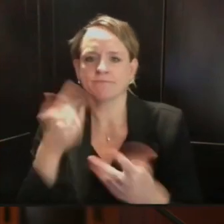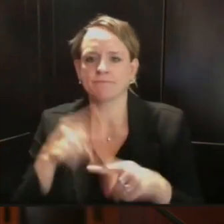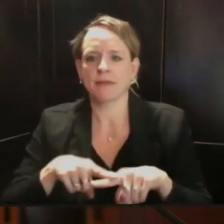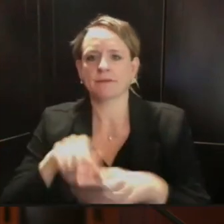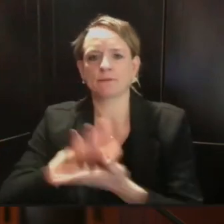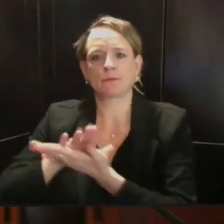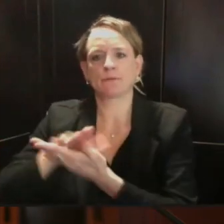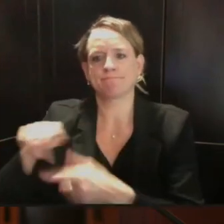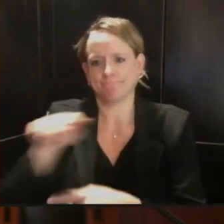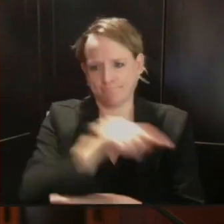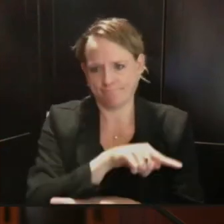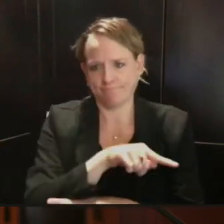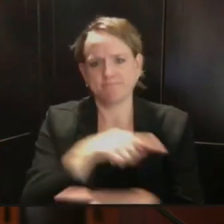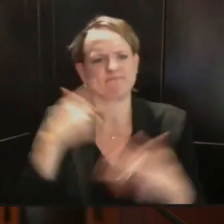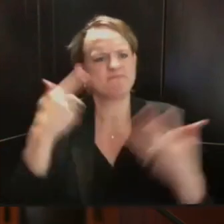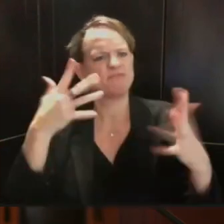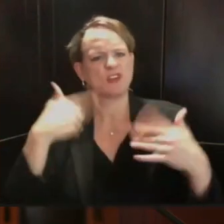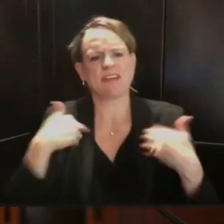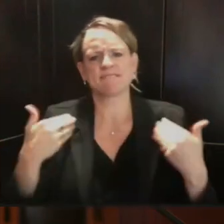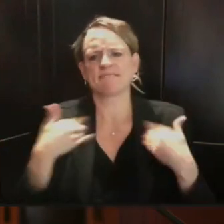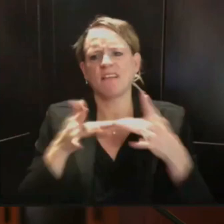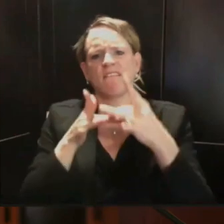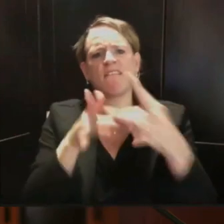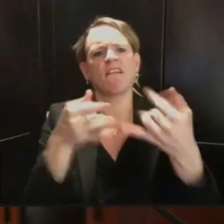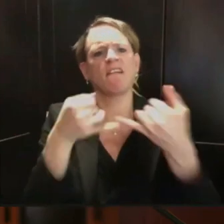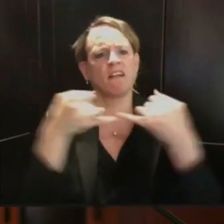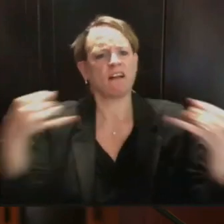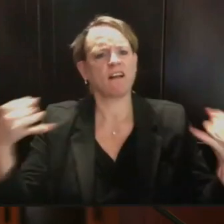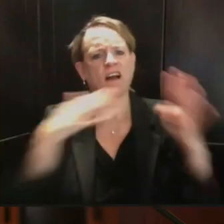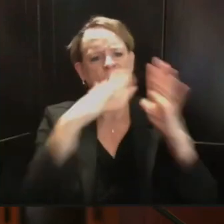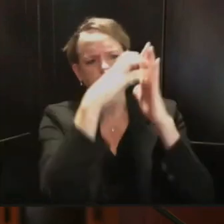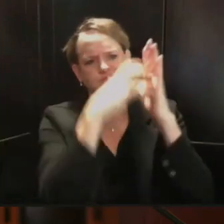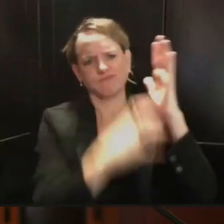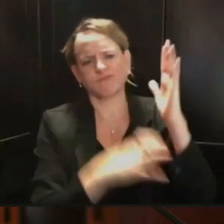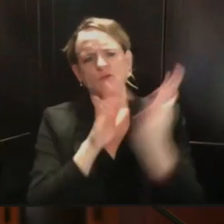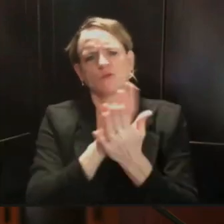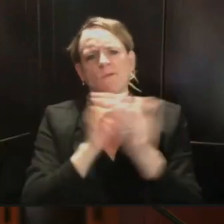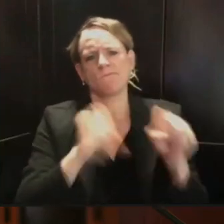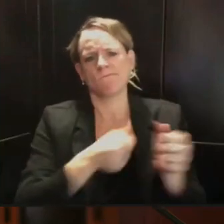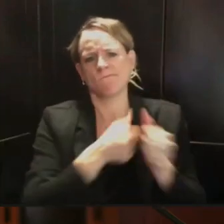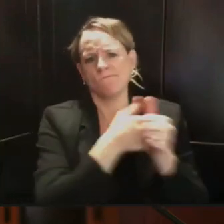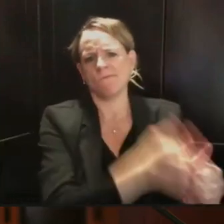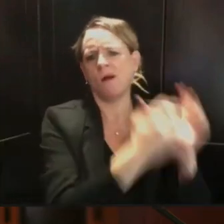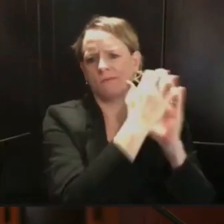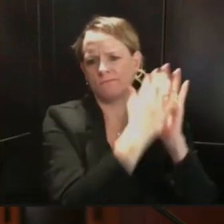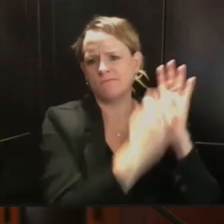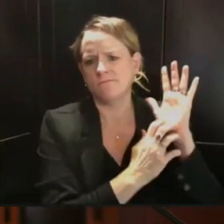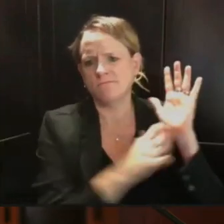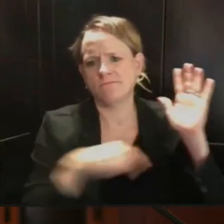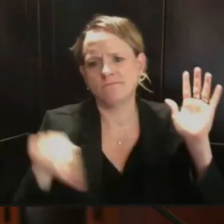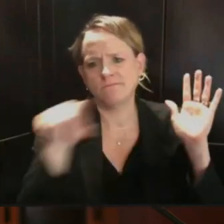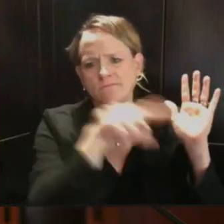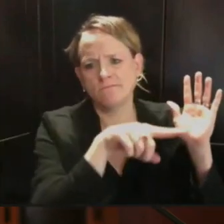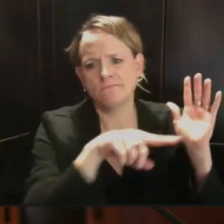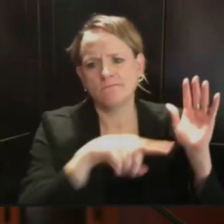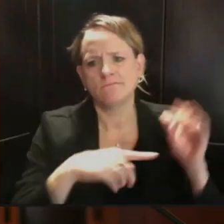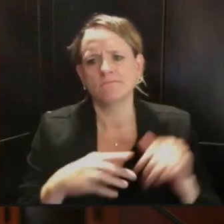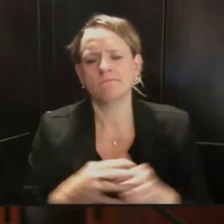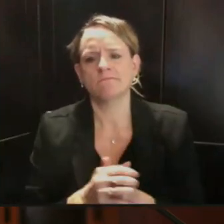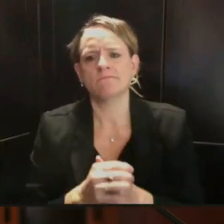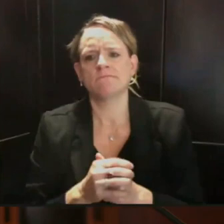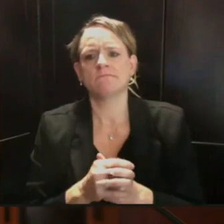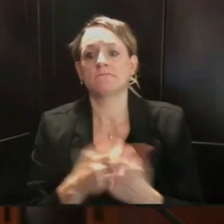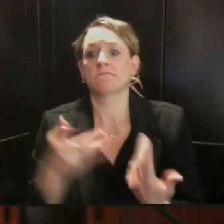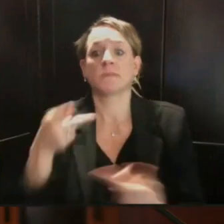And obviously, we always are happy to continue to work with local public health and with schools as they